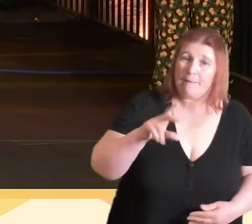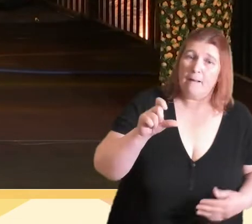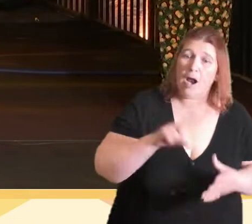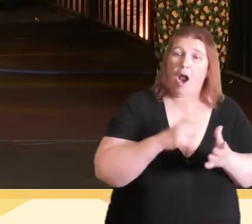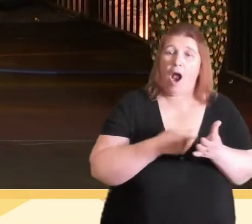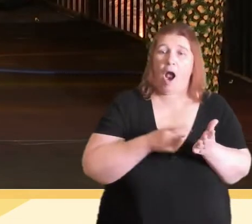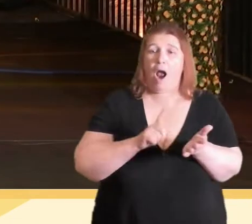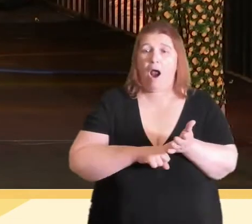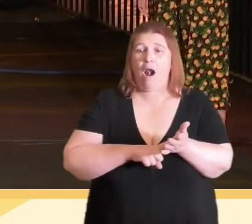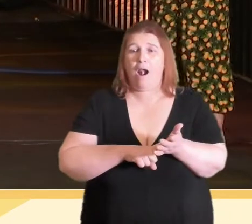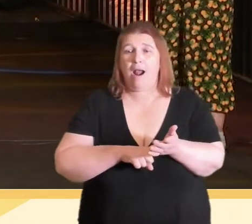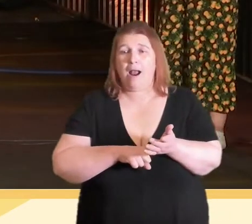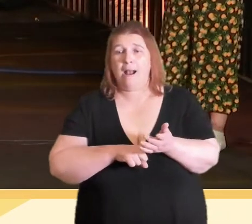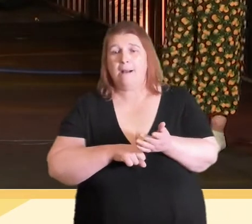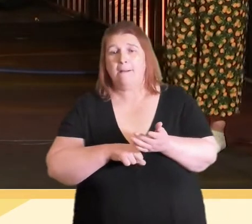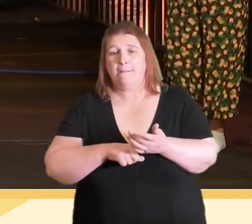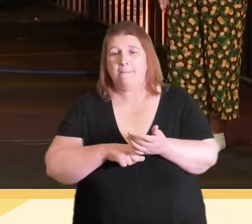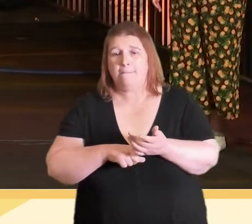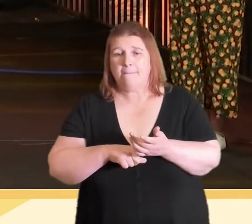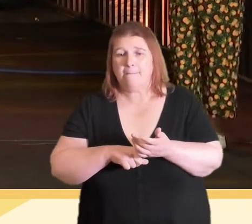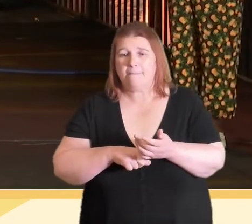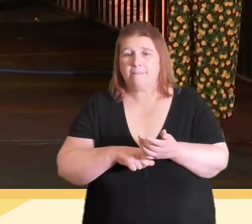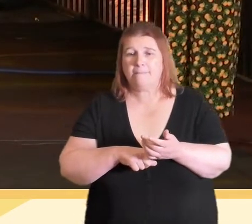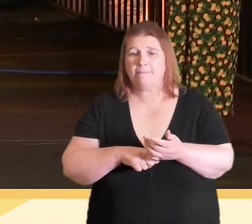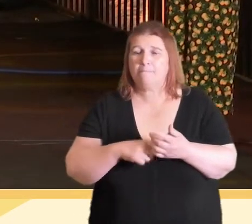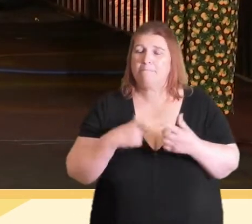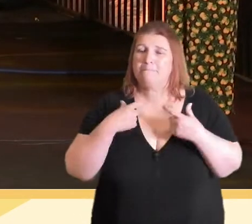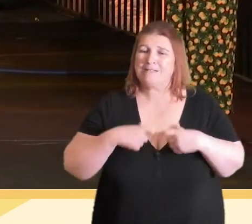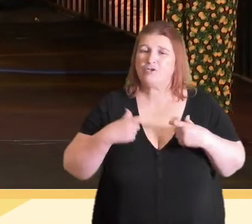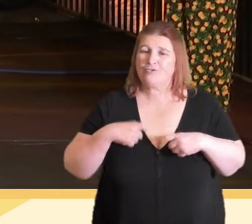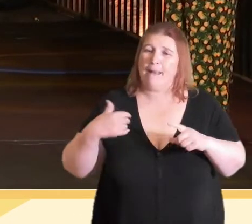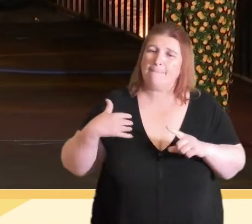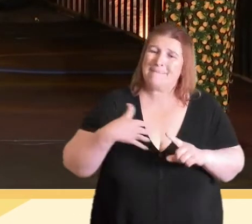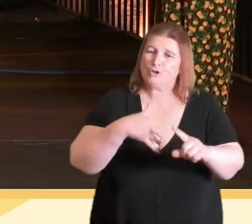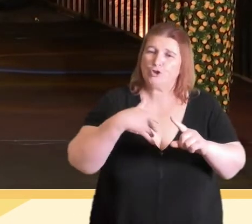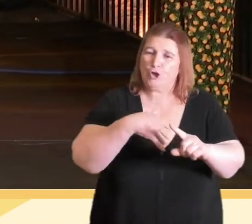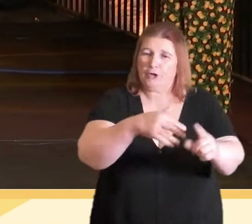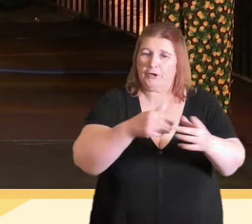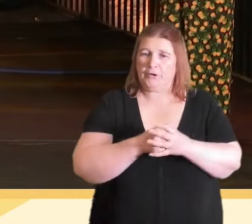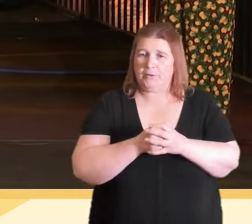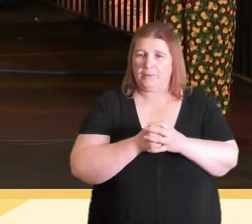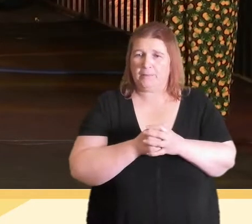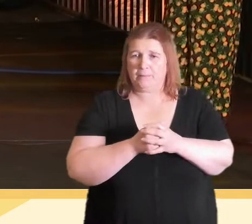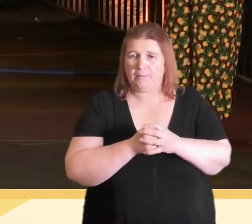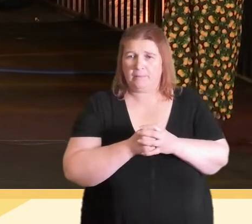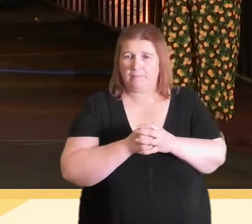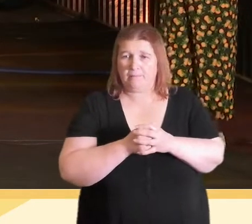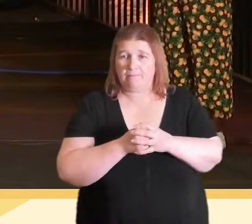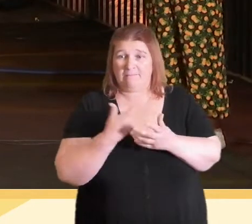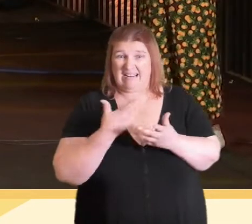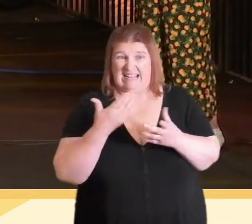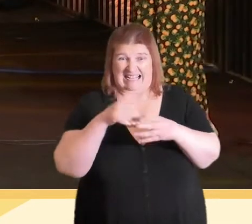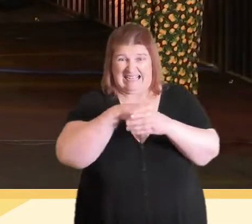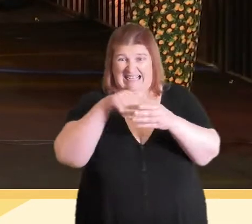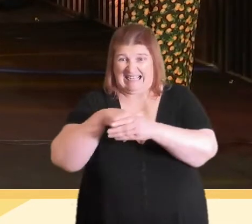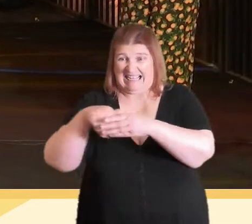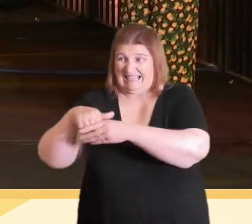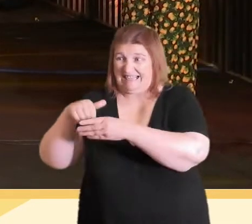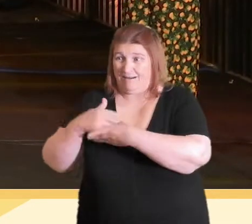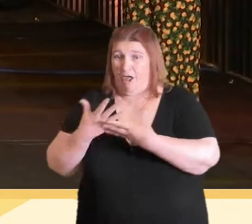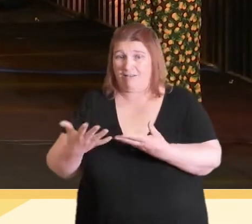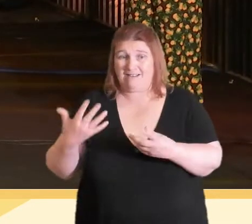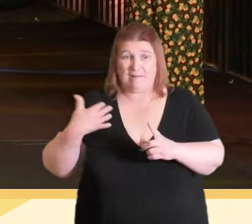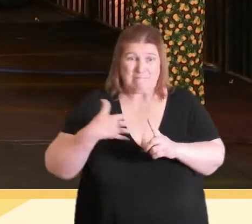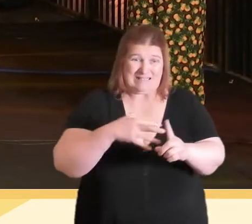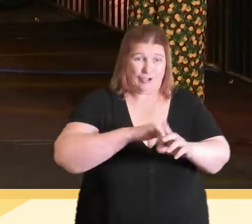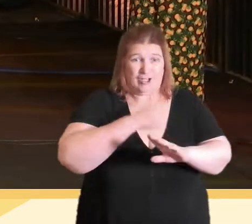Regional Minister for Mission for the South West Baptist Association. And part of that is an interest in all things, including digital mission,